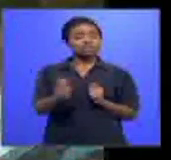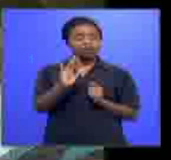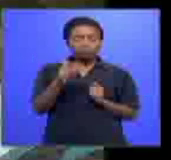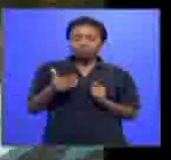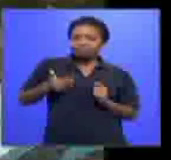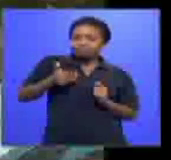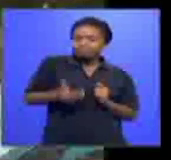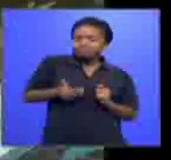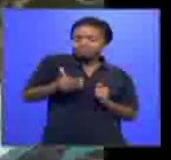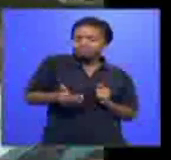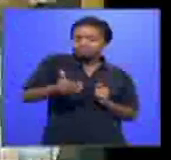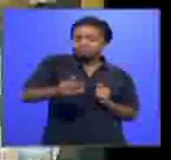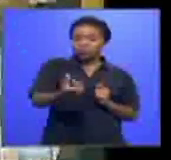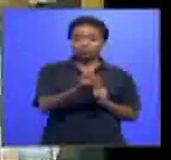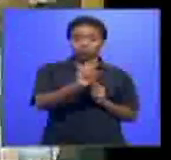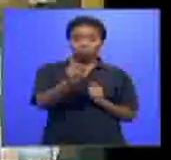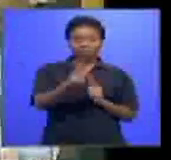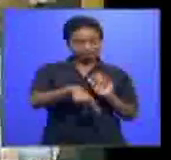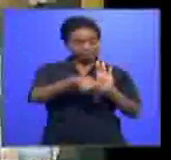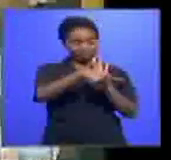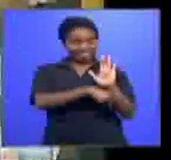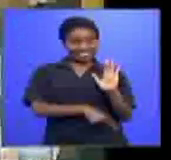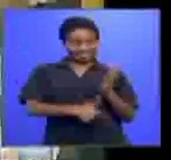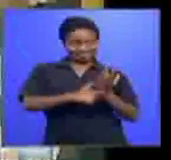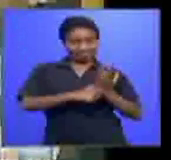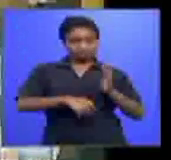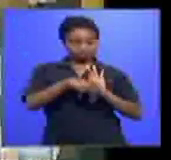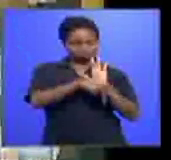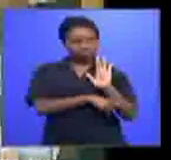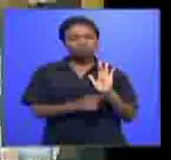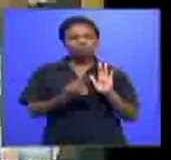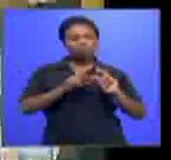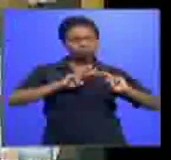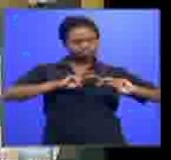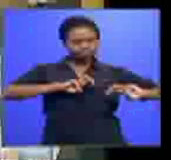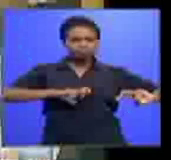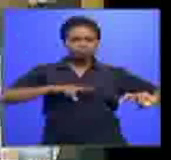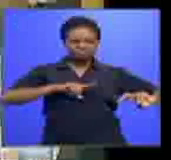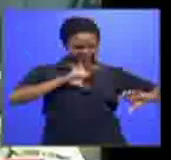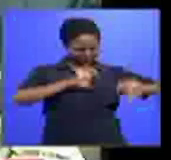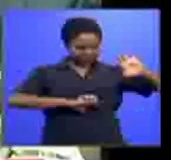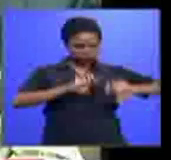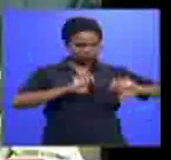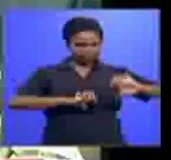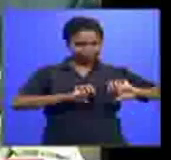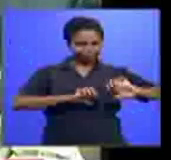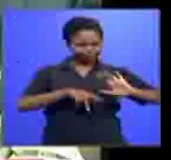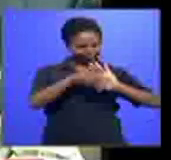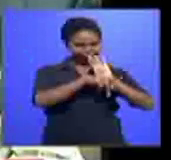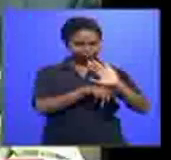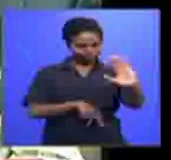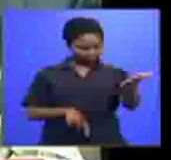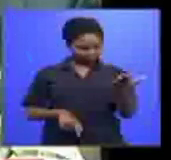into our tax policies to evaluate the extent to which they meet